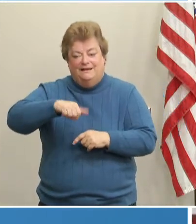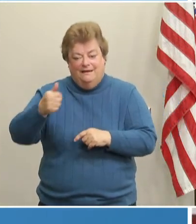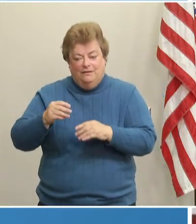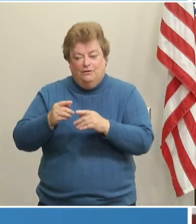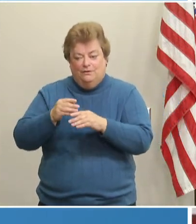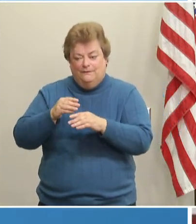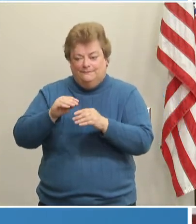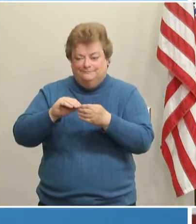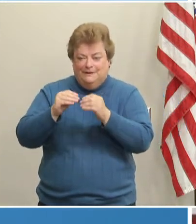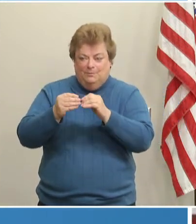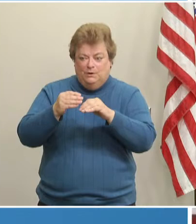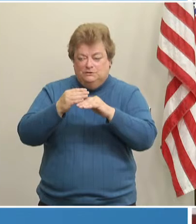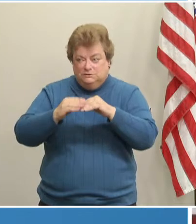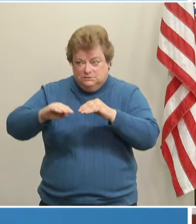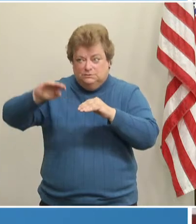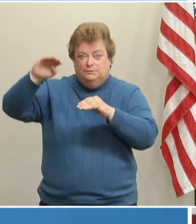that